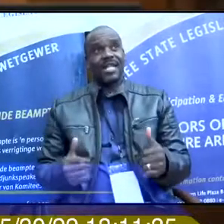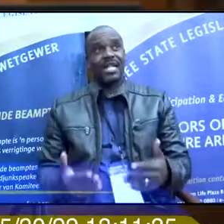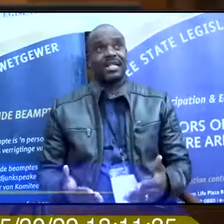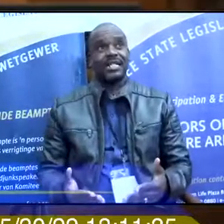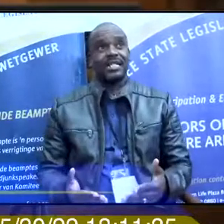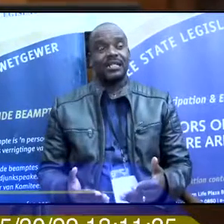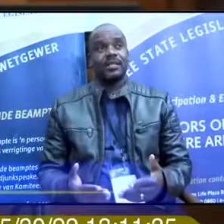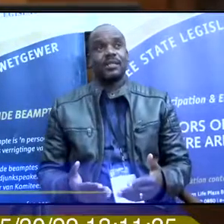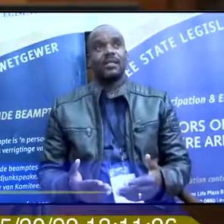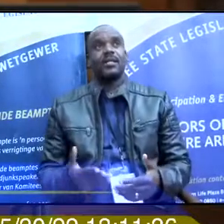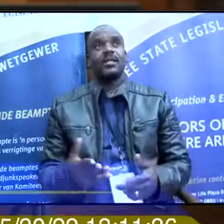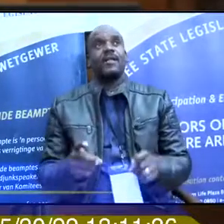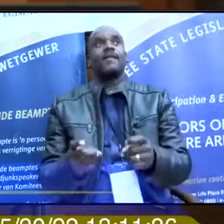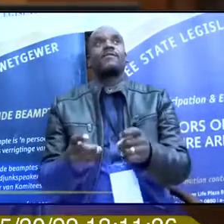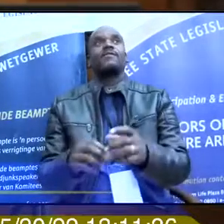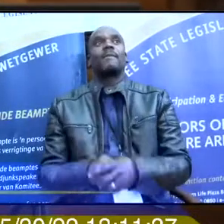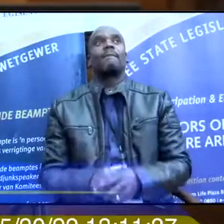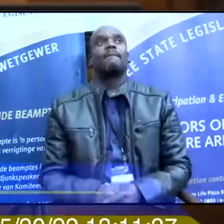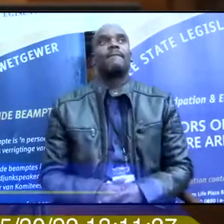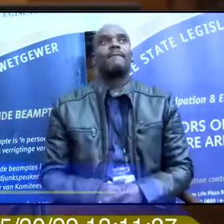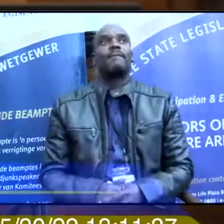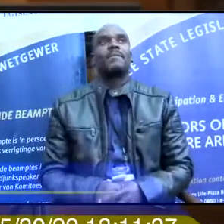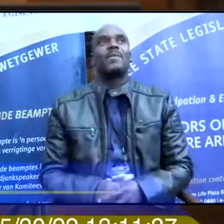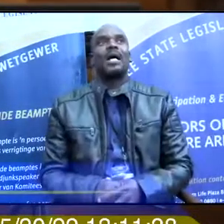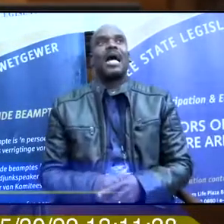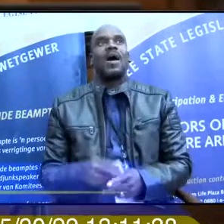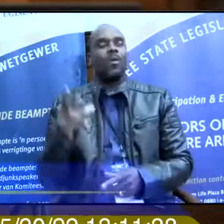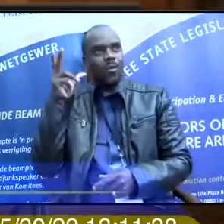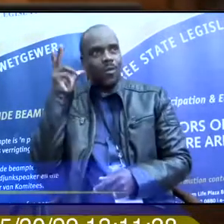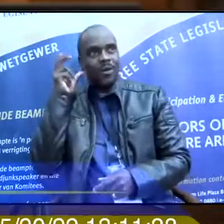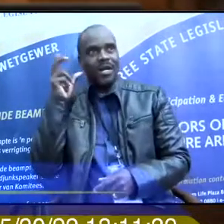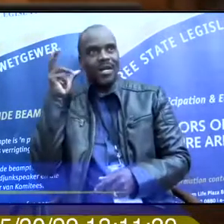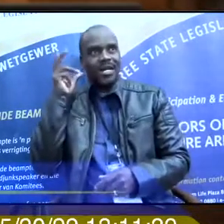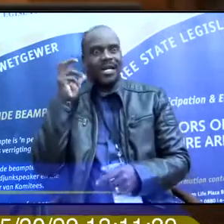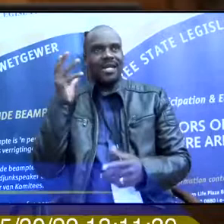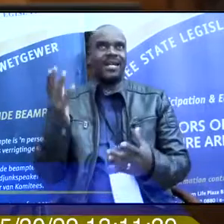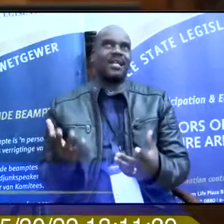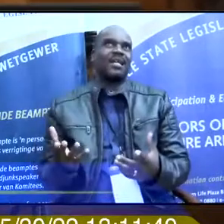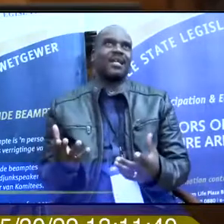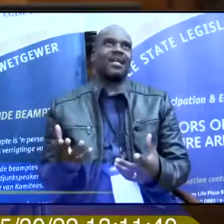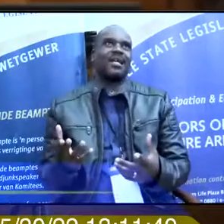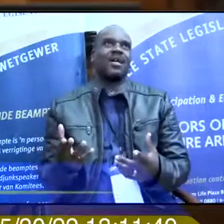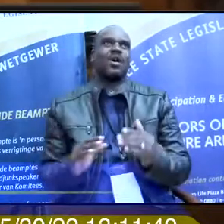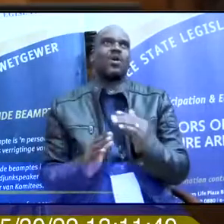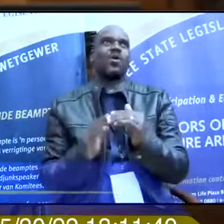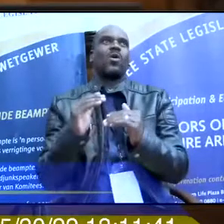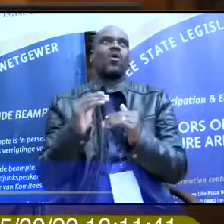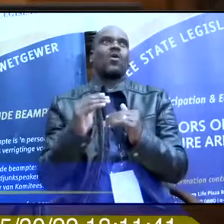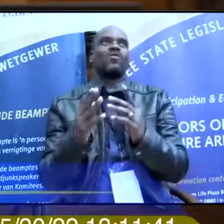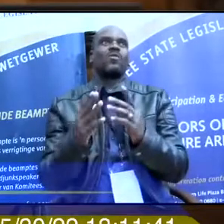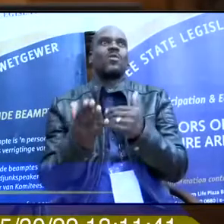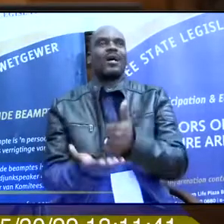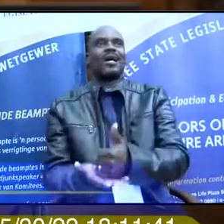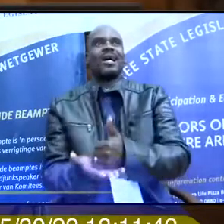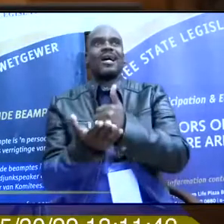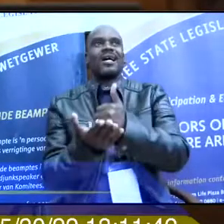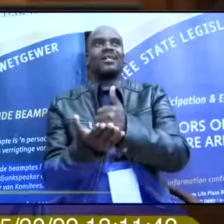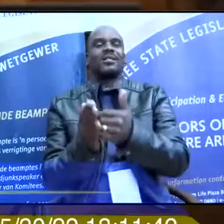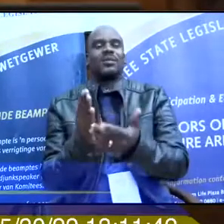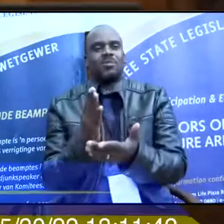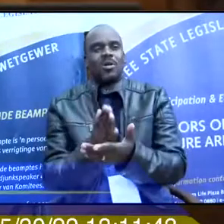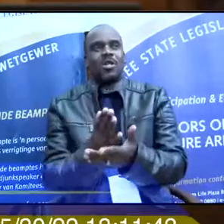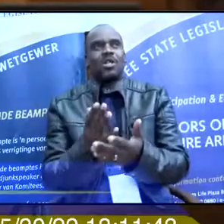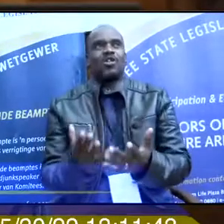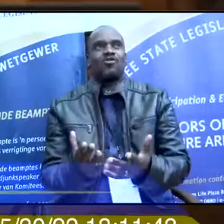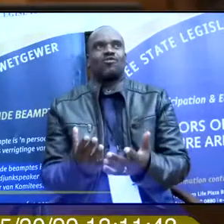respond very fast now by having our own pharmaceutical companies we'll also assist to ensure that our people will receive